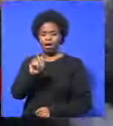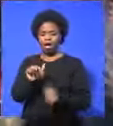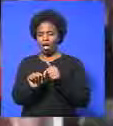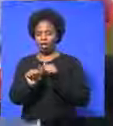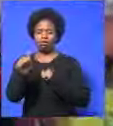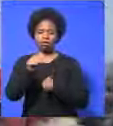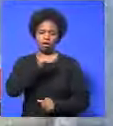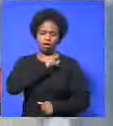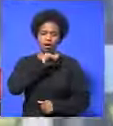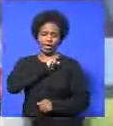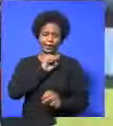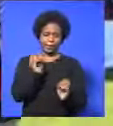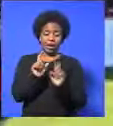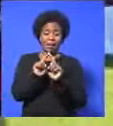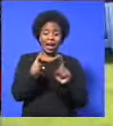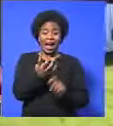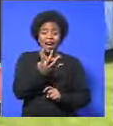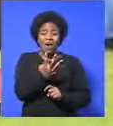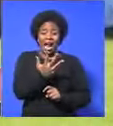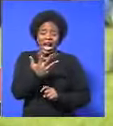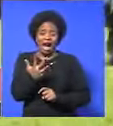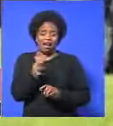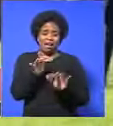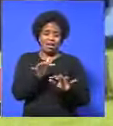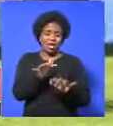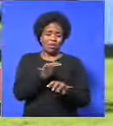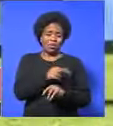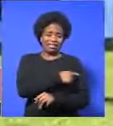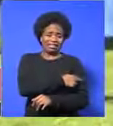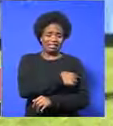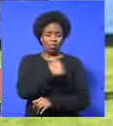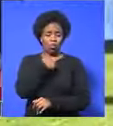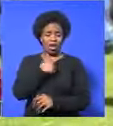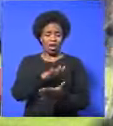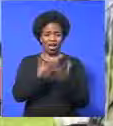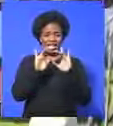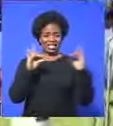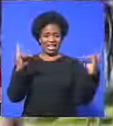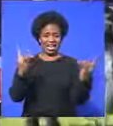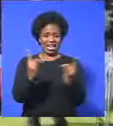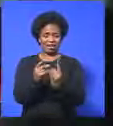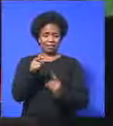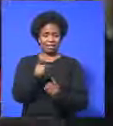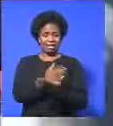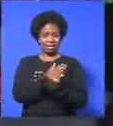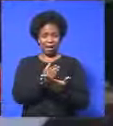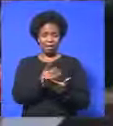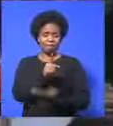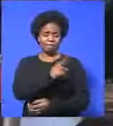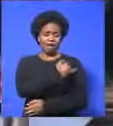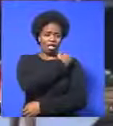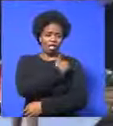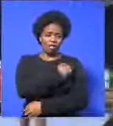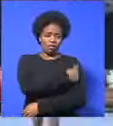unhurt, but at least 49 people were wounded at Bulawayo's White City Stadium. Some of those people are due to undergo